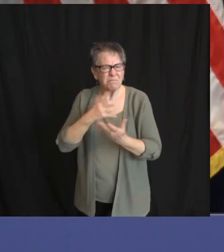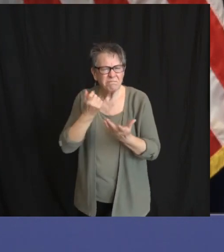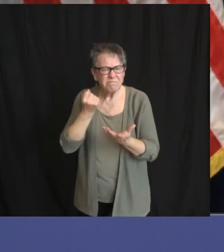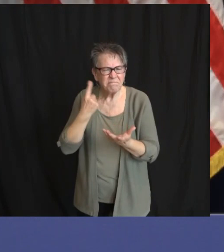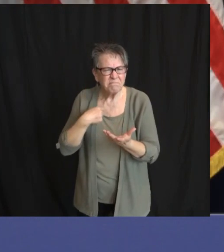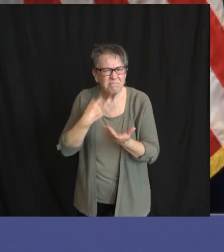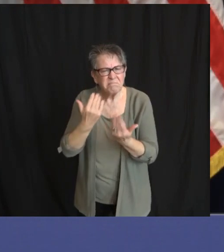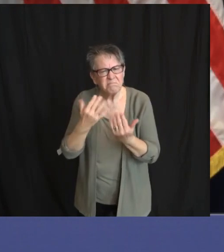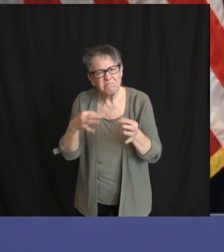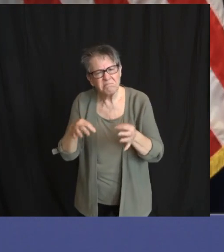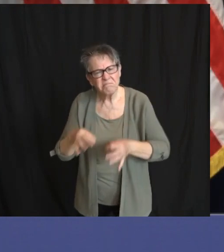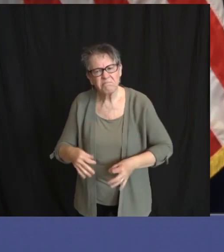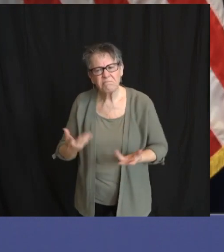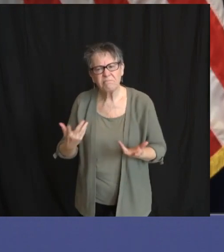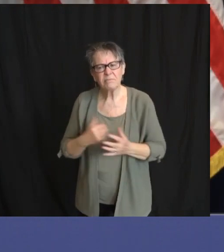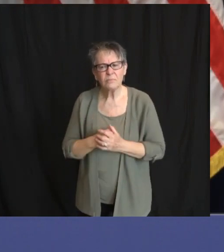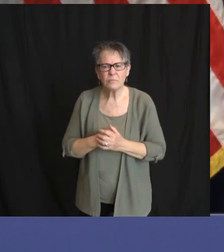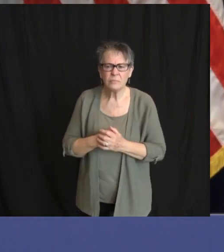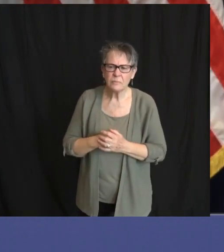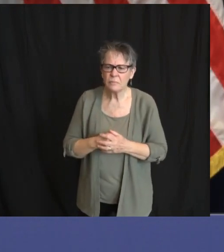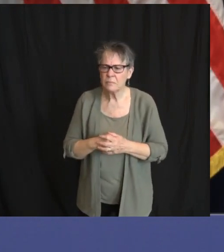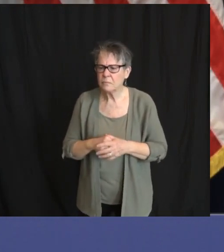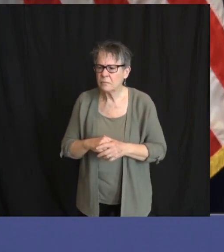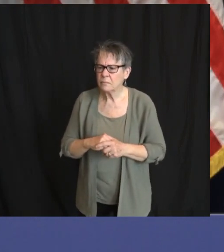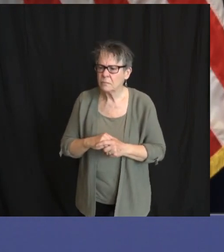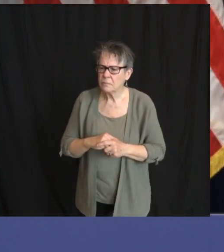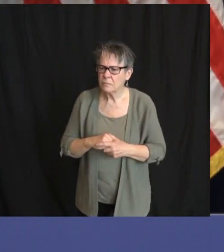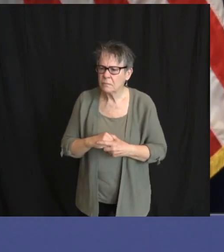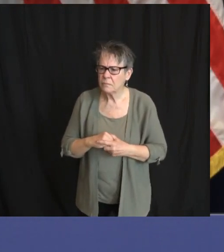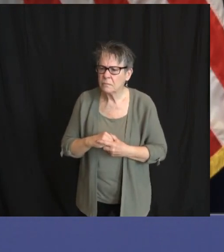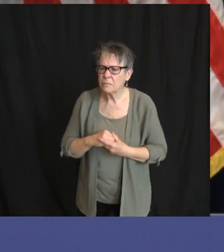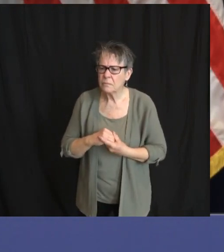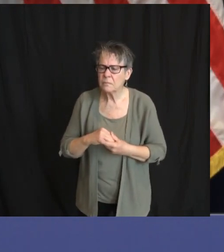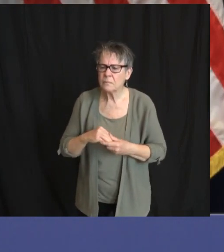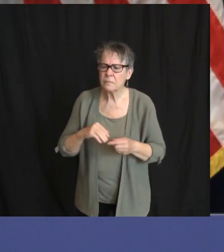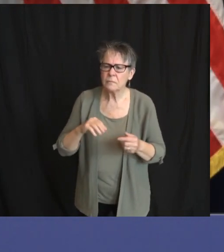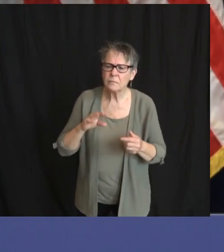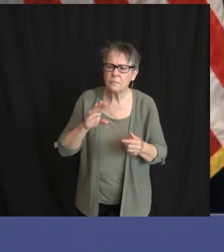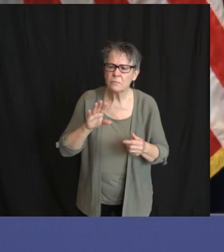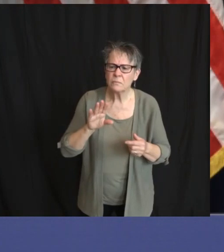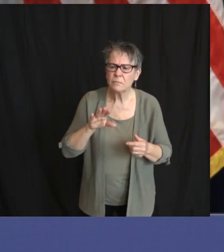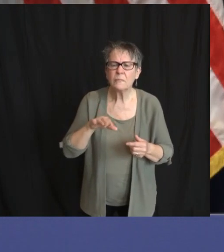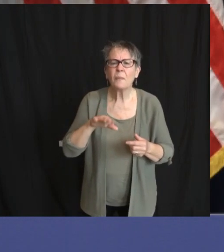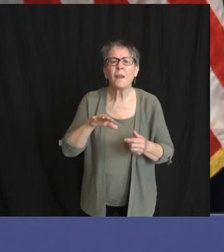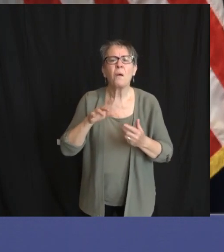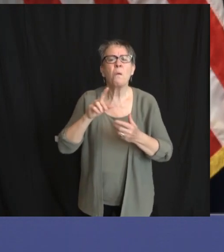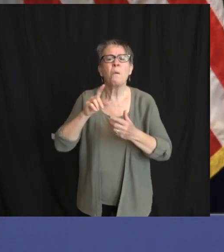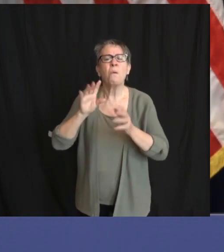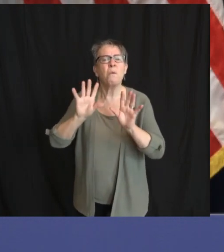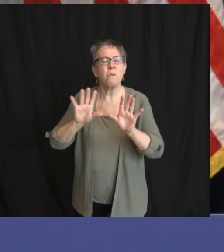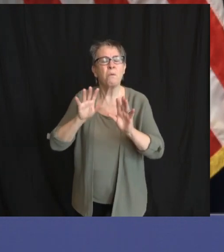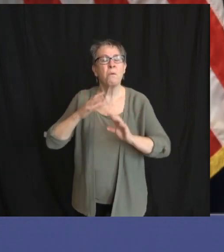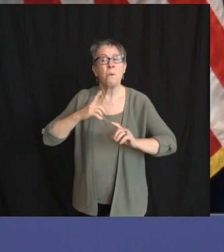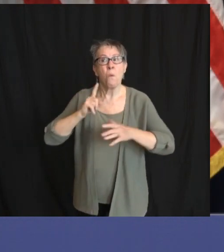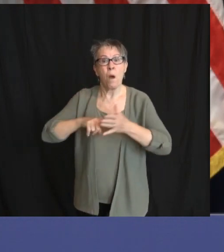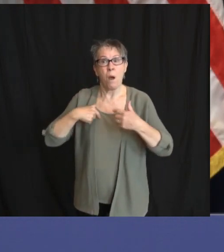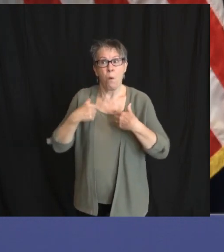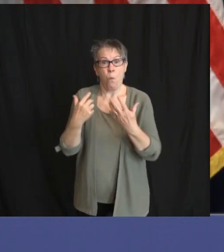What am I looking for from these folks is wisdom and counsel. We're going through something that none of us have ever gone through